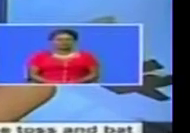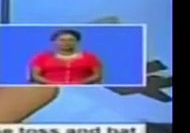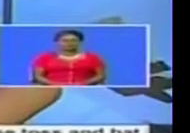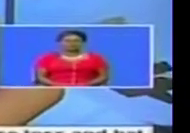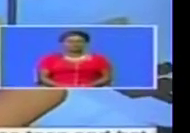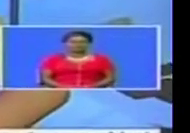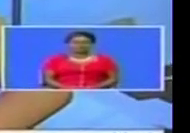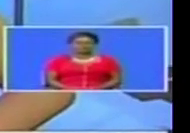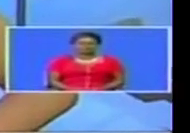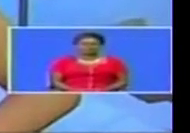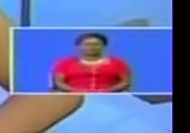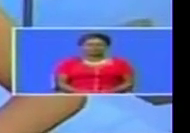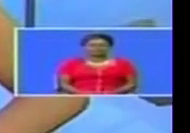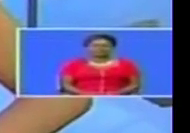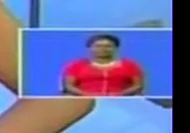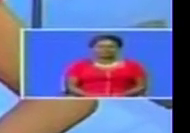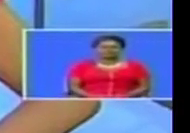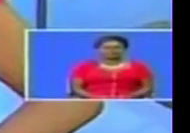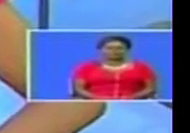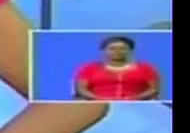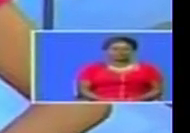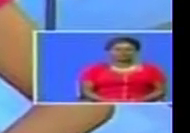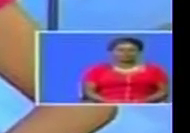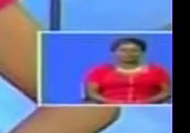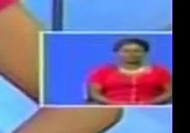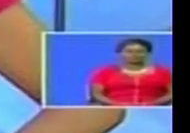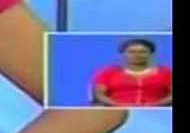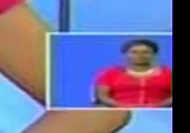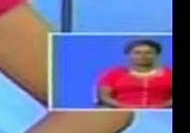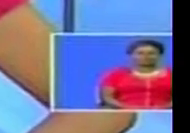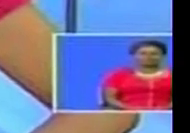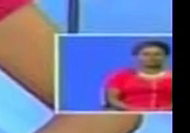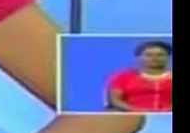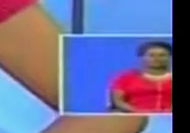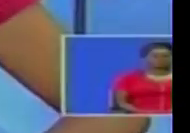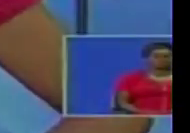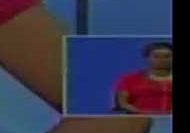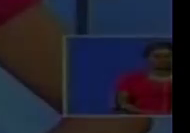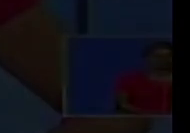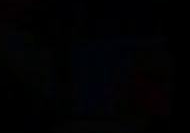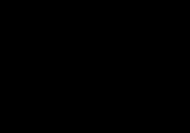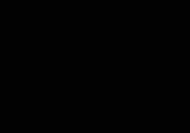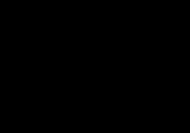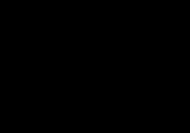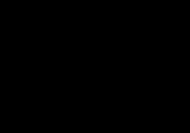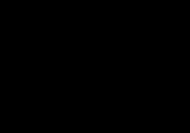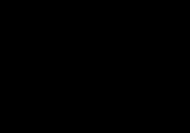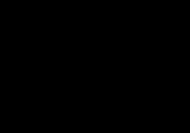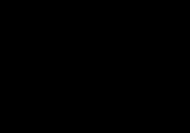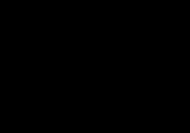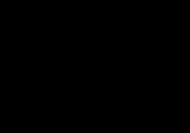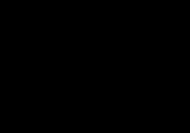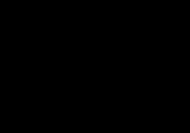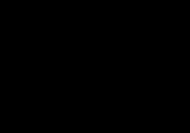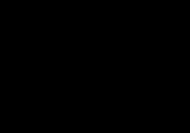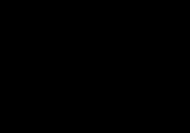allegedly picked up from her home in Kasese by uniformed men yesterday evening and has not been traced up to now. She was allegedly